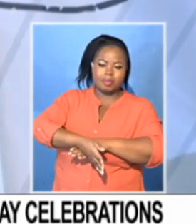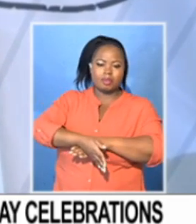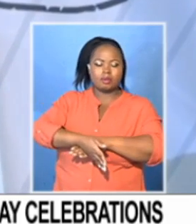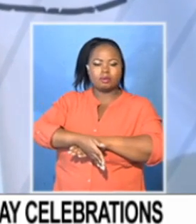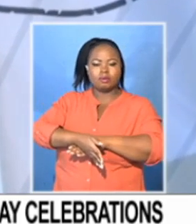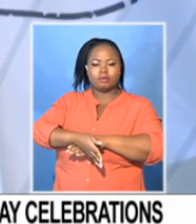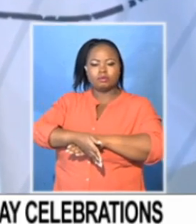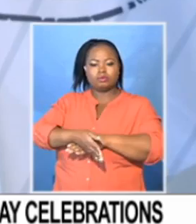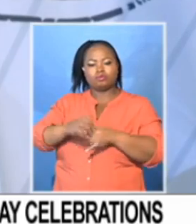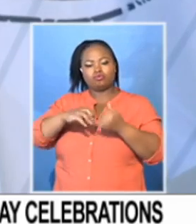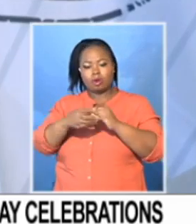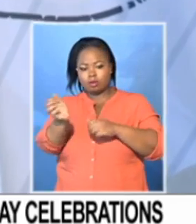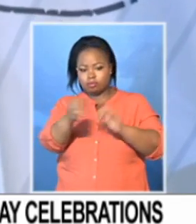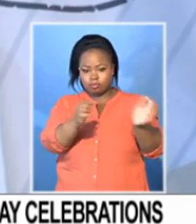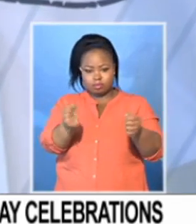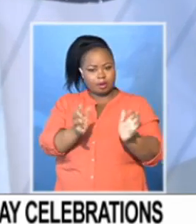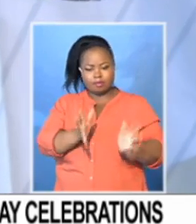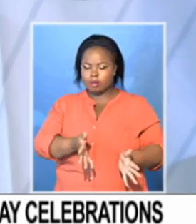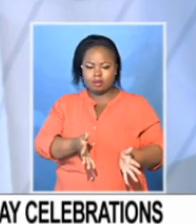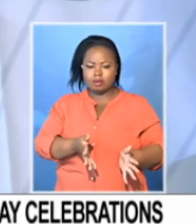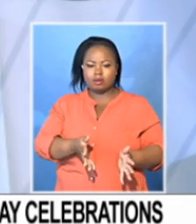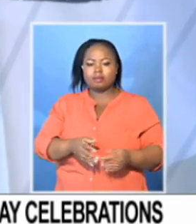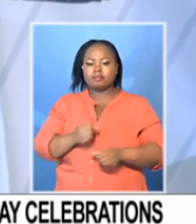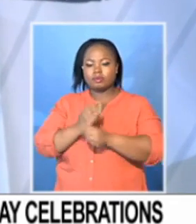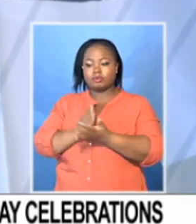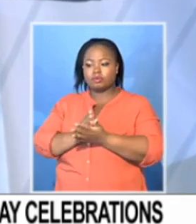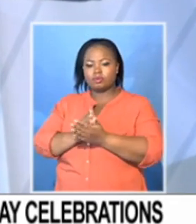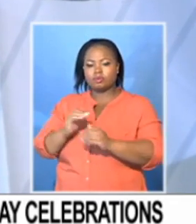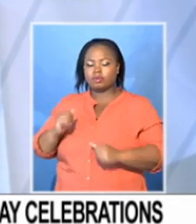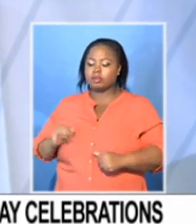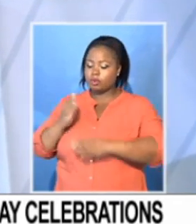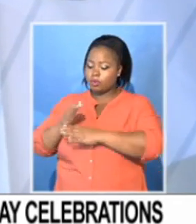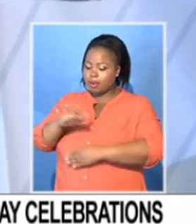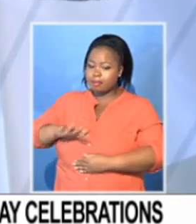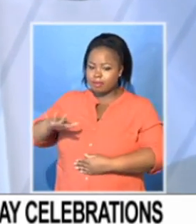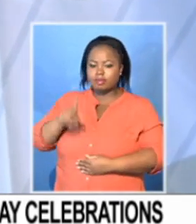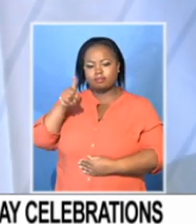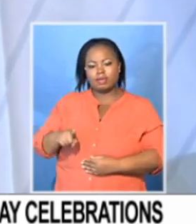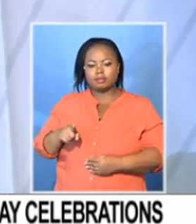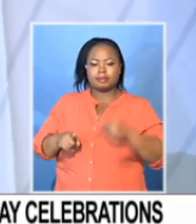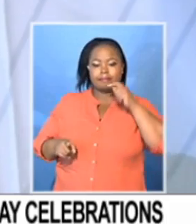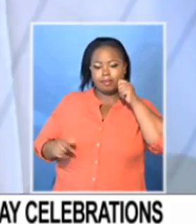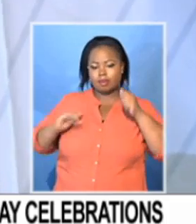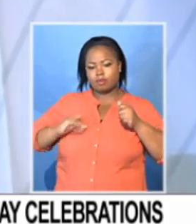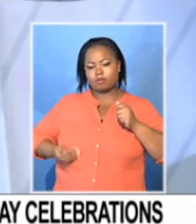lamenting to enforcing equality within the workplace.